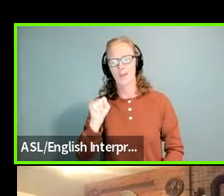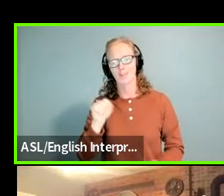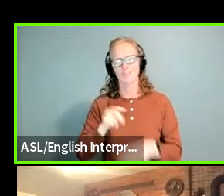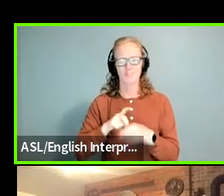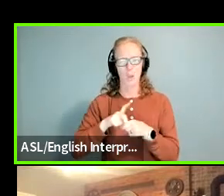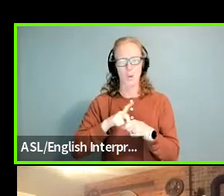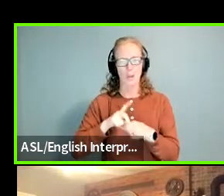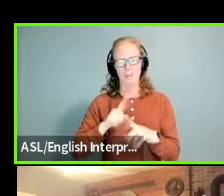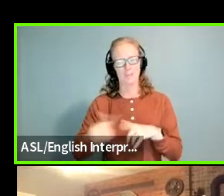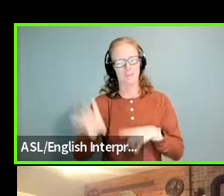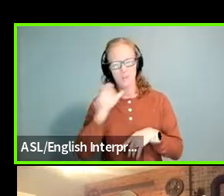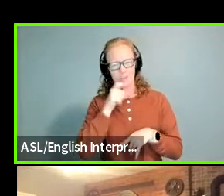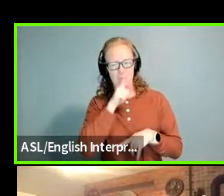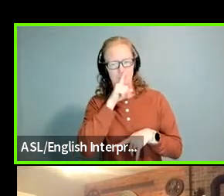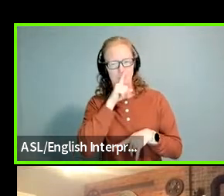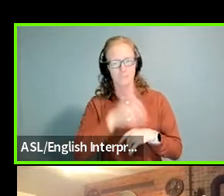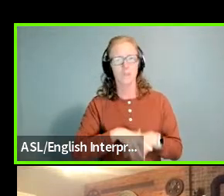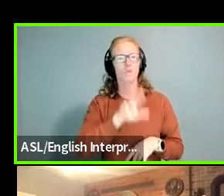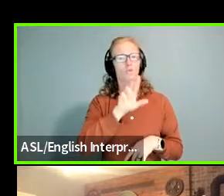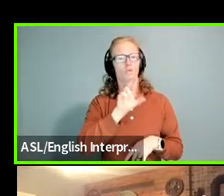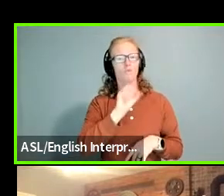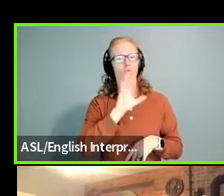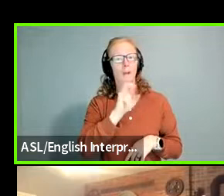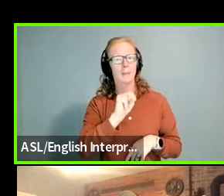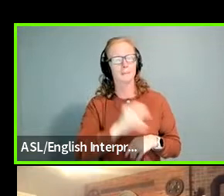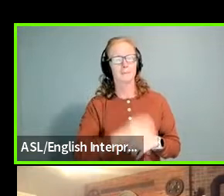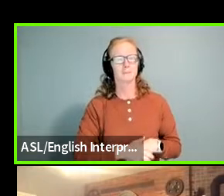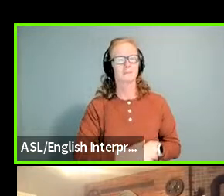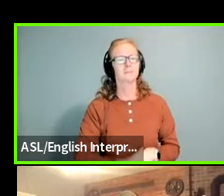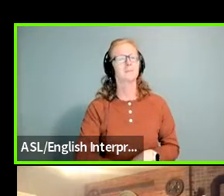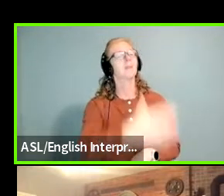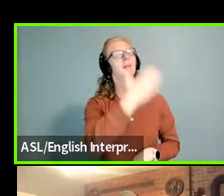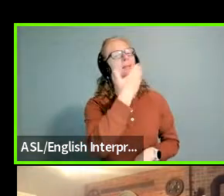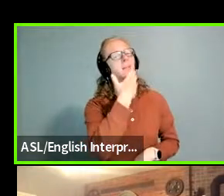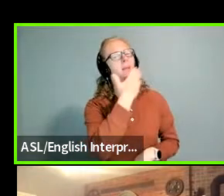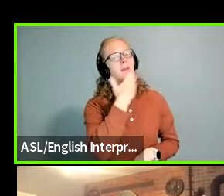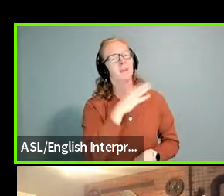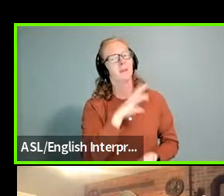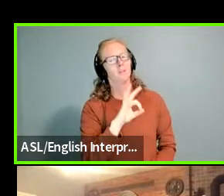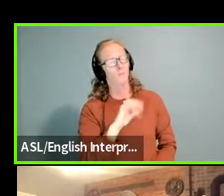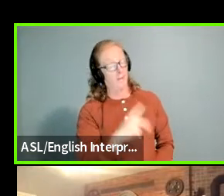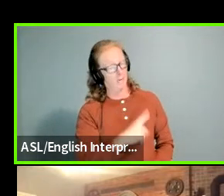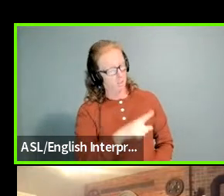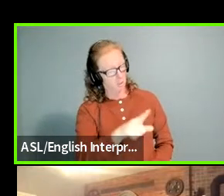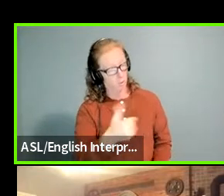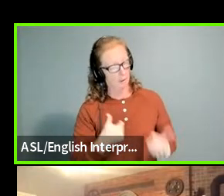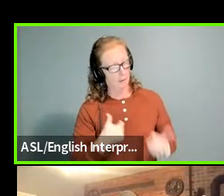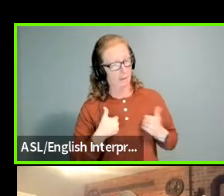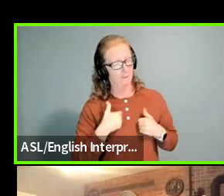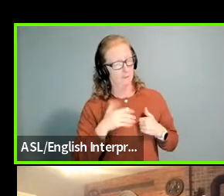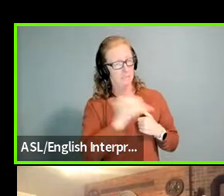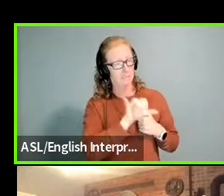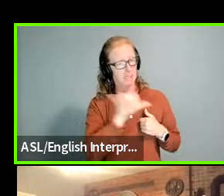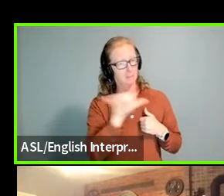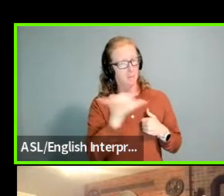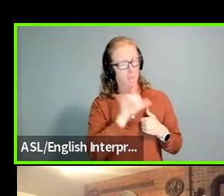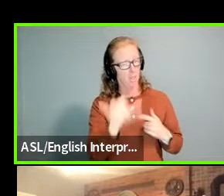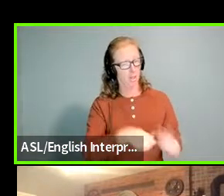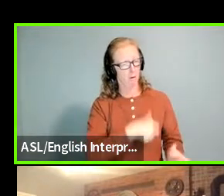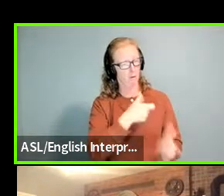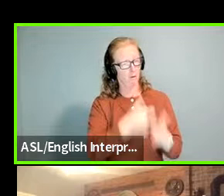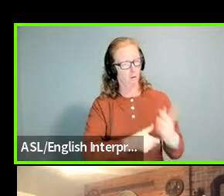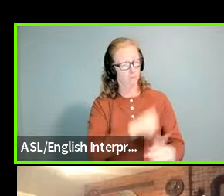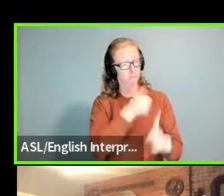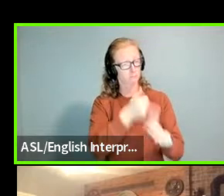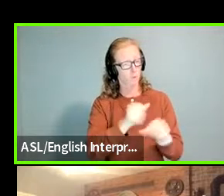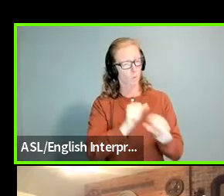Frank. Robin? Yeah, Frank, do you have a similar cost impact in regards to the